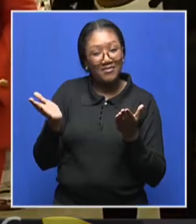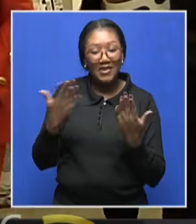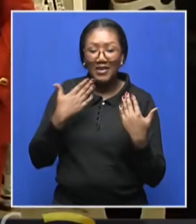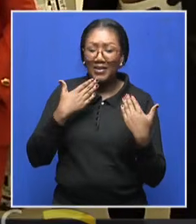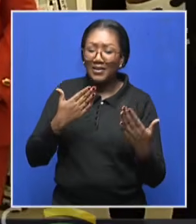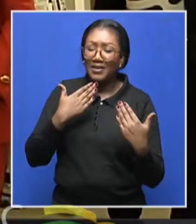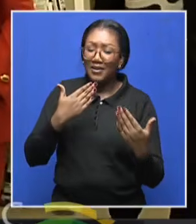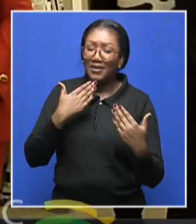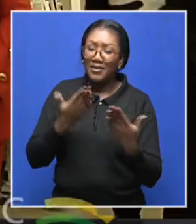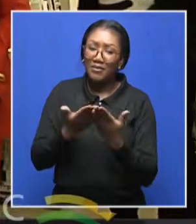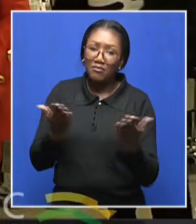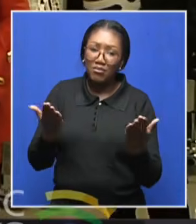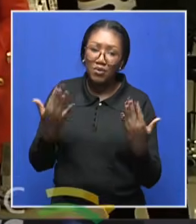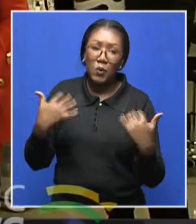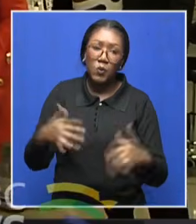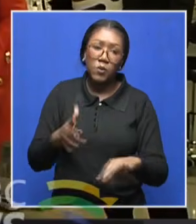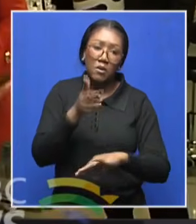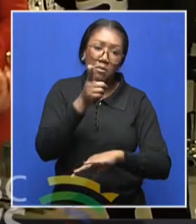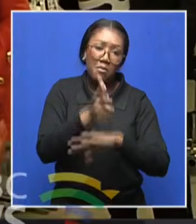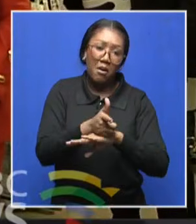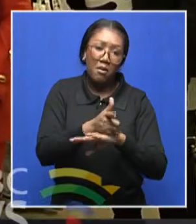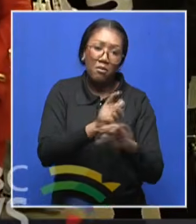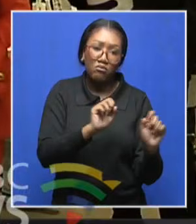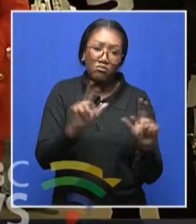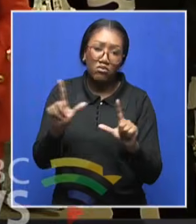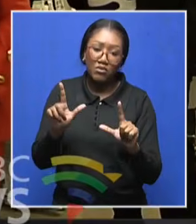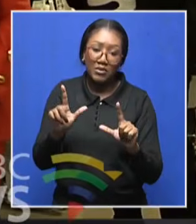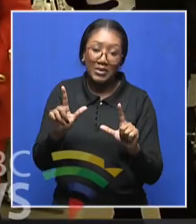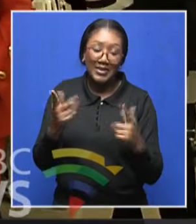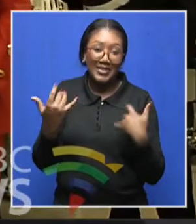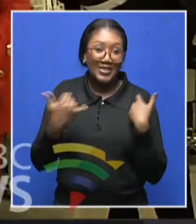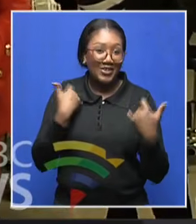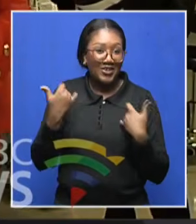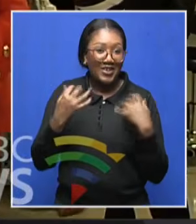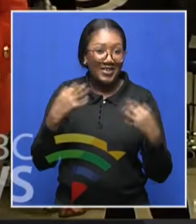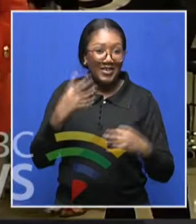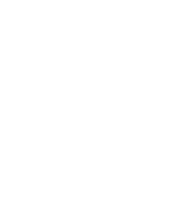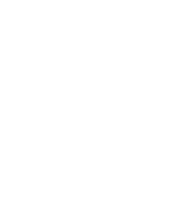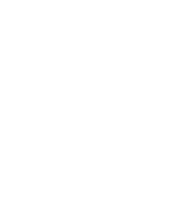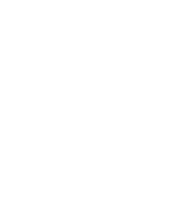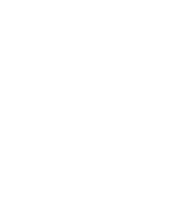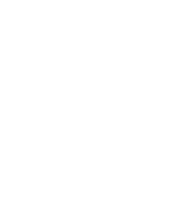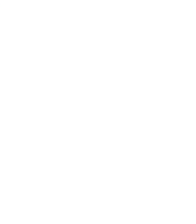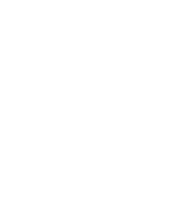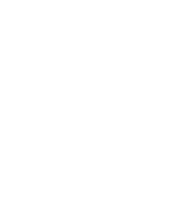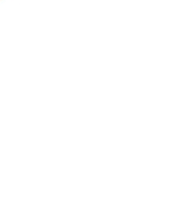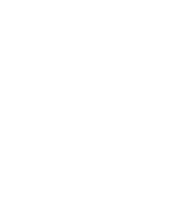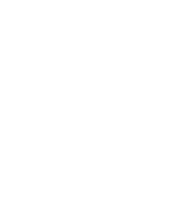Thank you for being part of this momentum occasion. It seems like VUT is open for business.